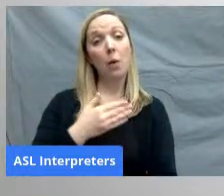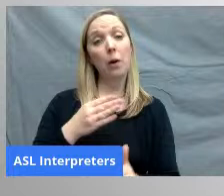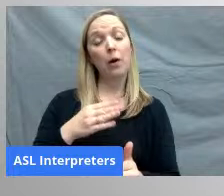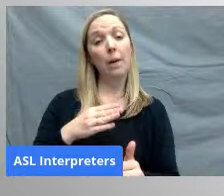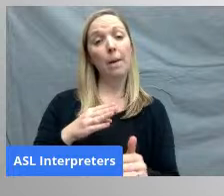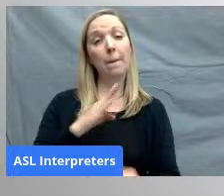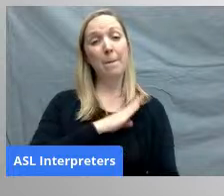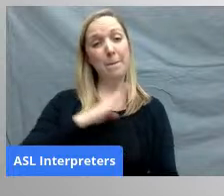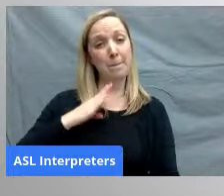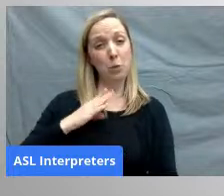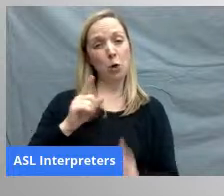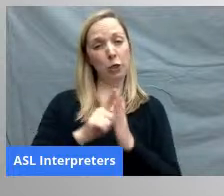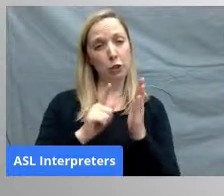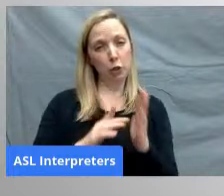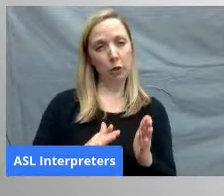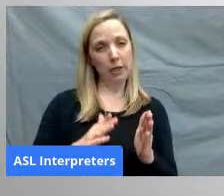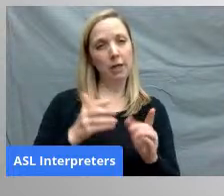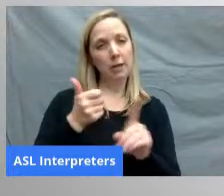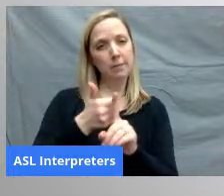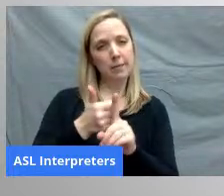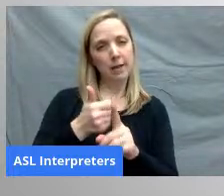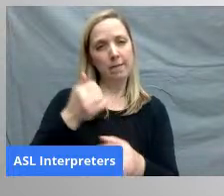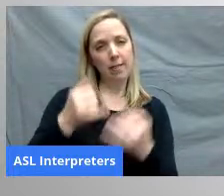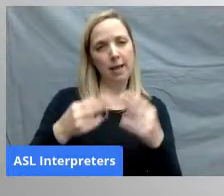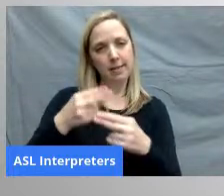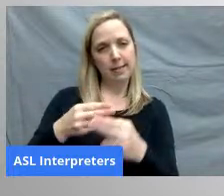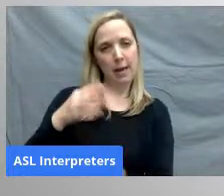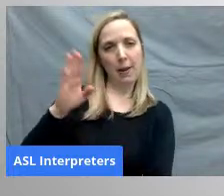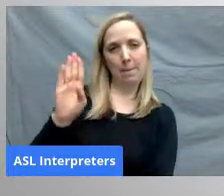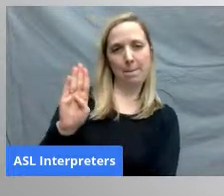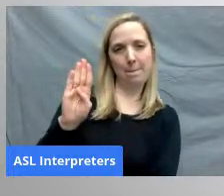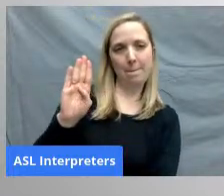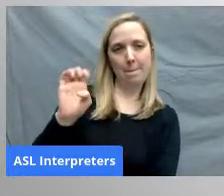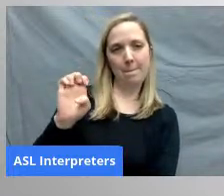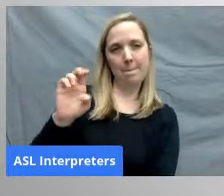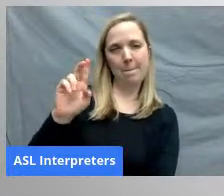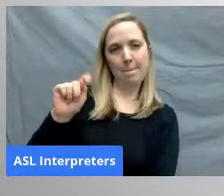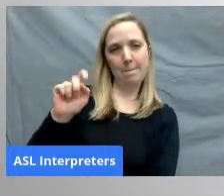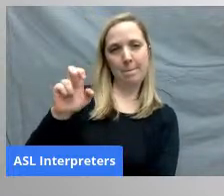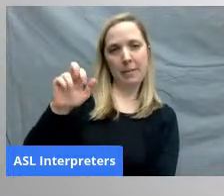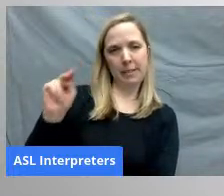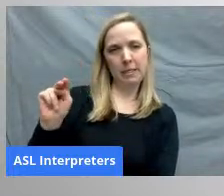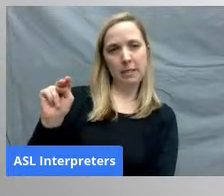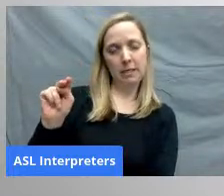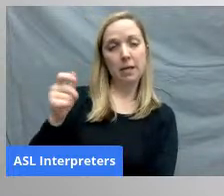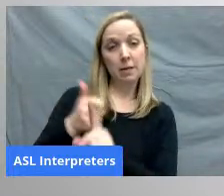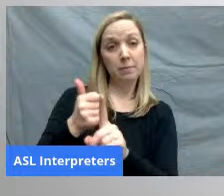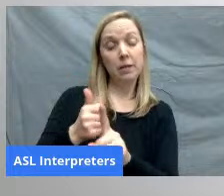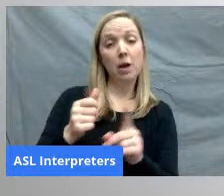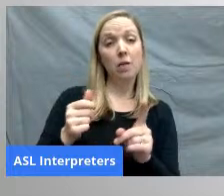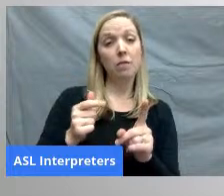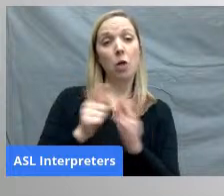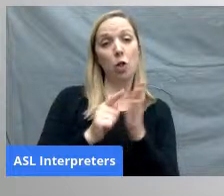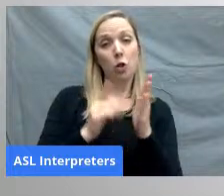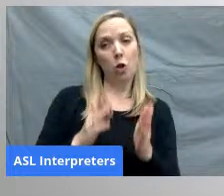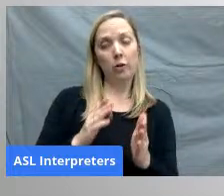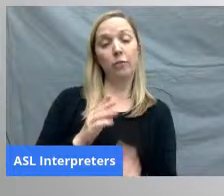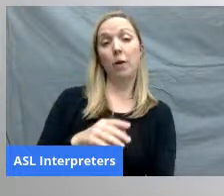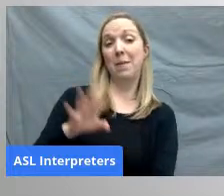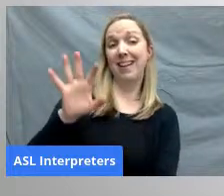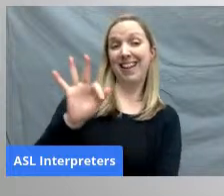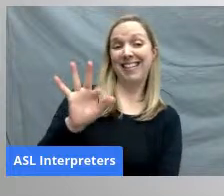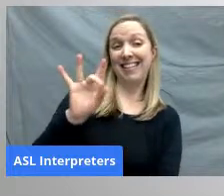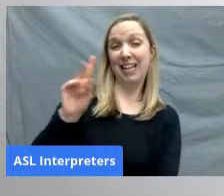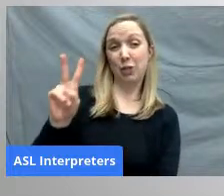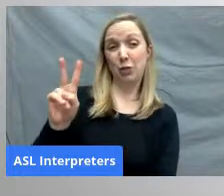on Sunday, January 31st. He served as our board attorney from 1982 through 2012. So